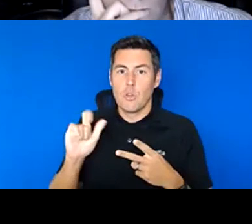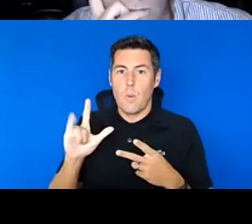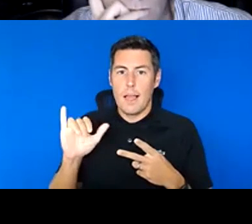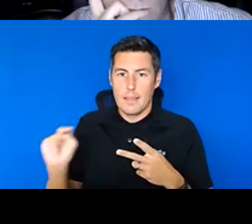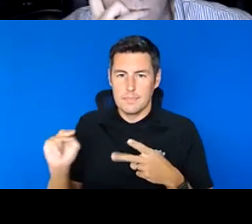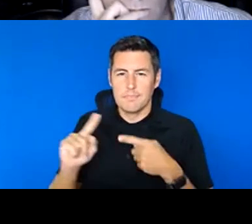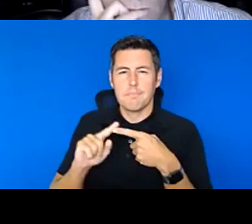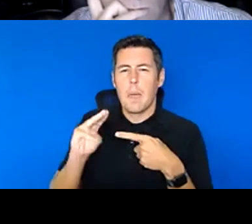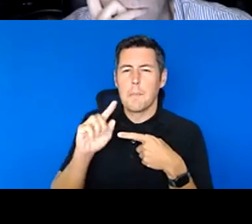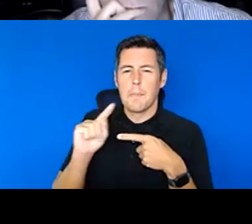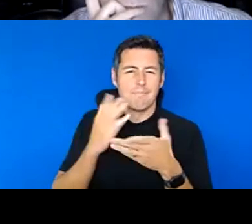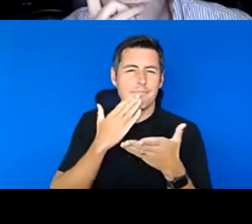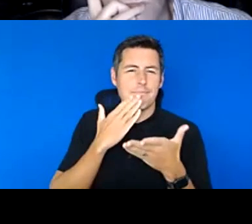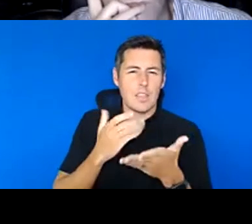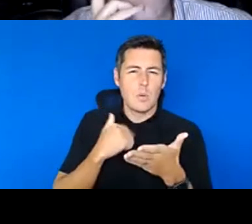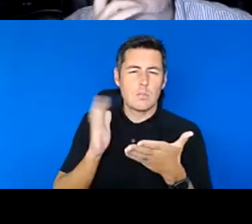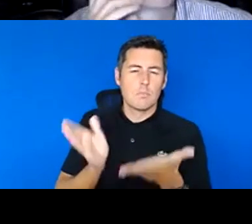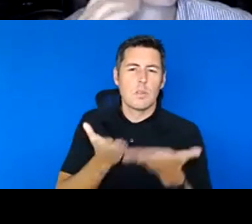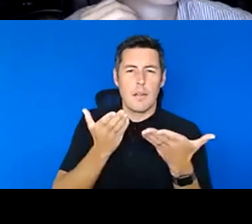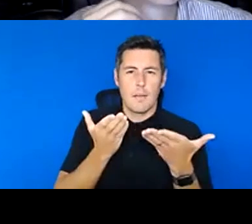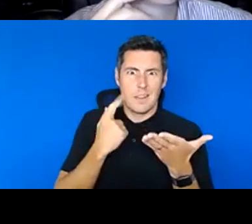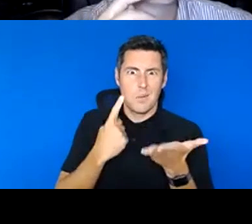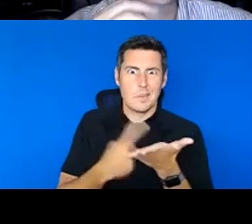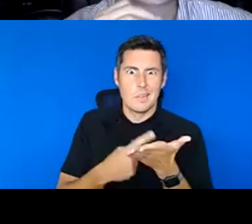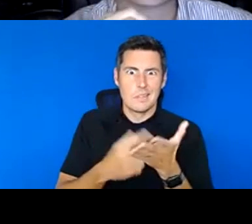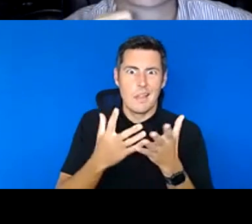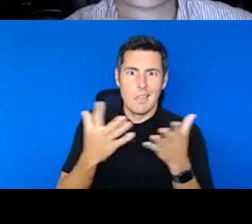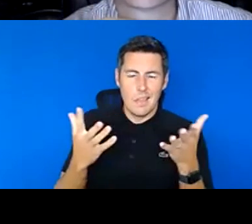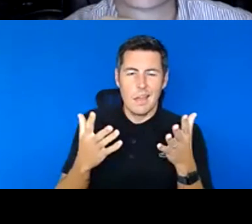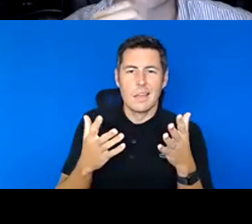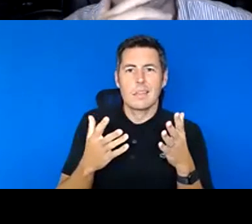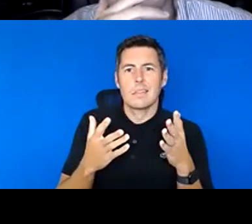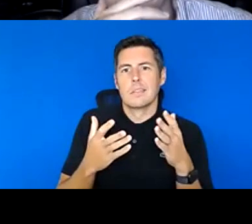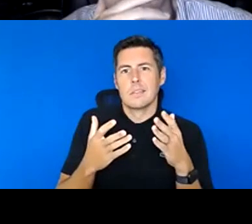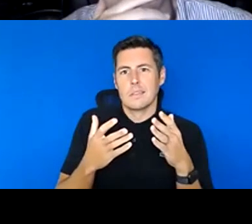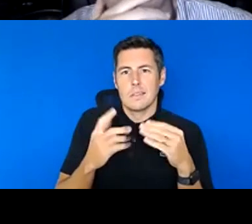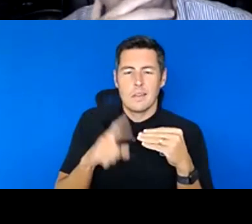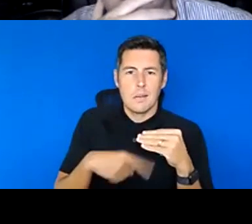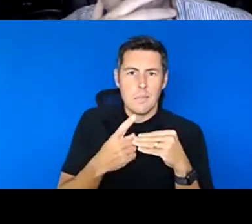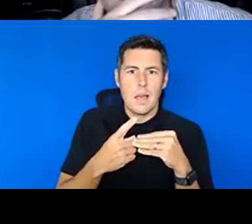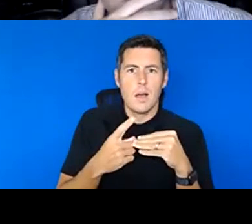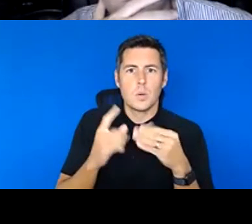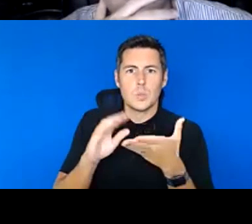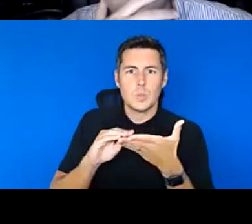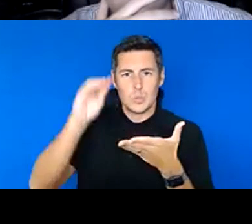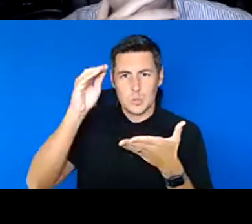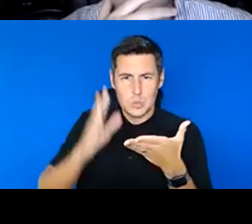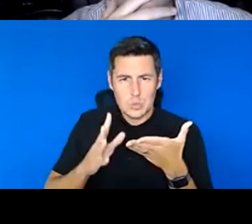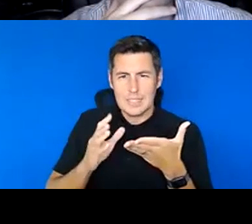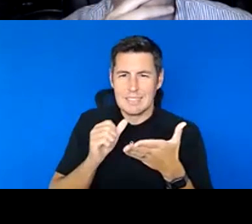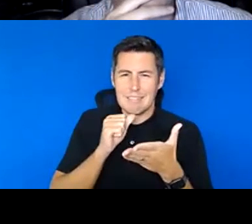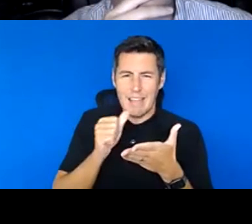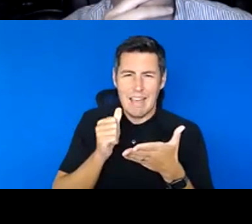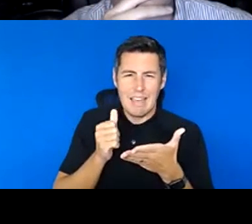Thank you. I just wanted to bring up, I know we've talked a lot about mentioning that students, wouldn't necessarily be advised to go